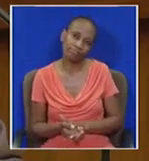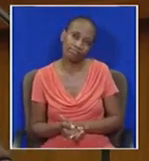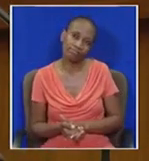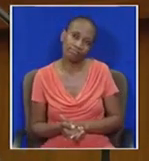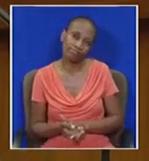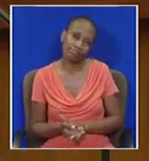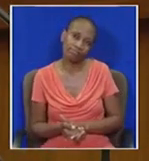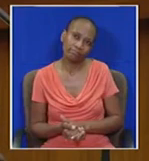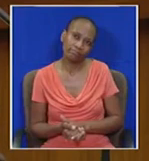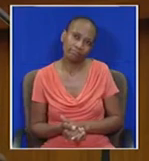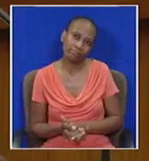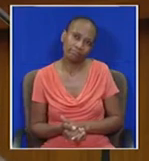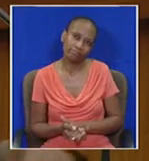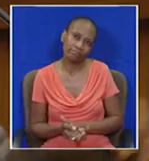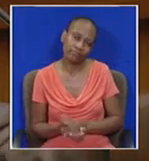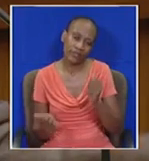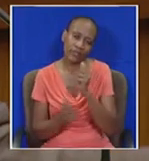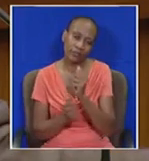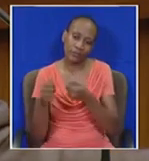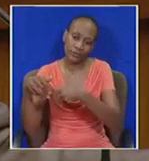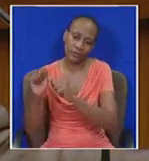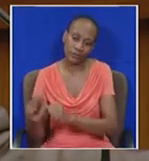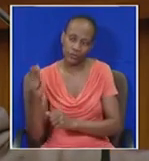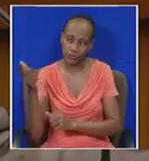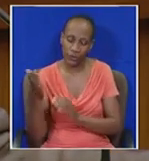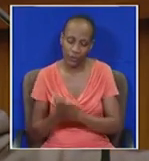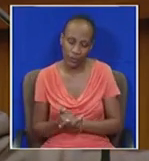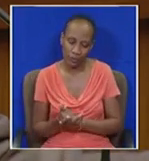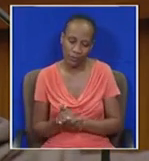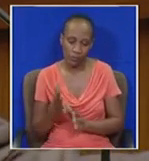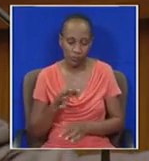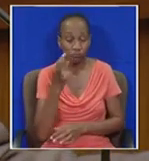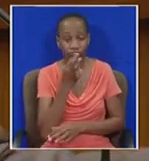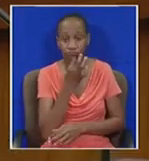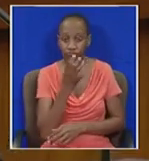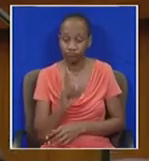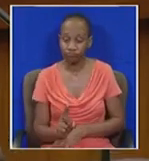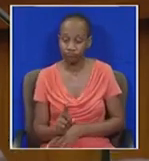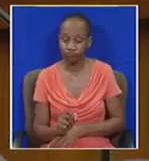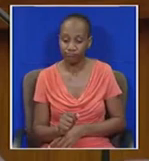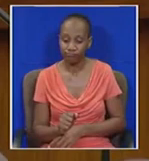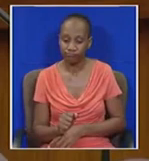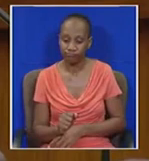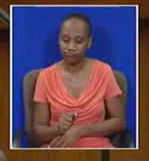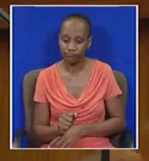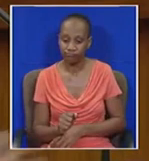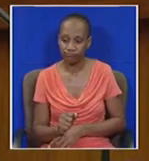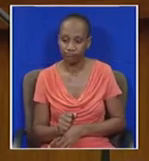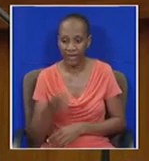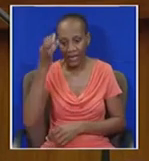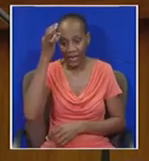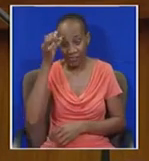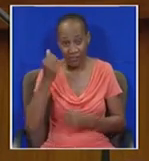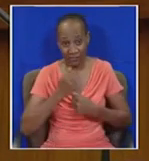so, Honorable Deputy Chair, I want to indicate that we are a responsible